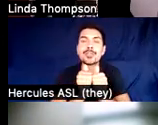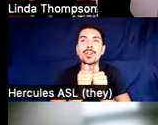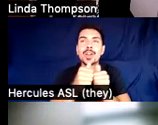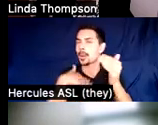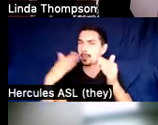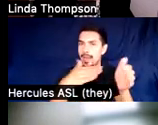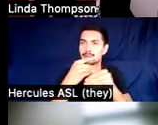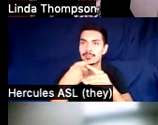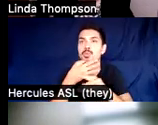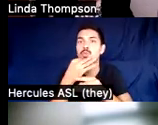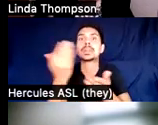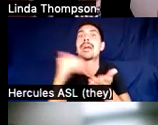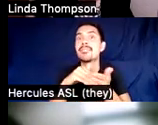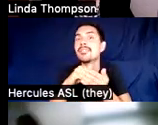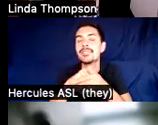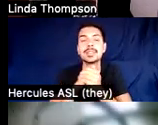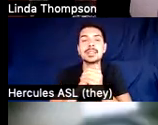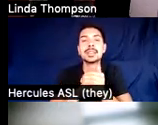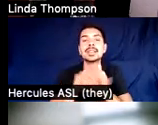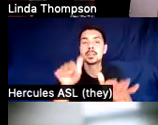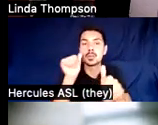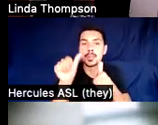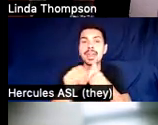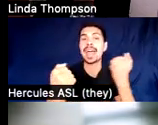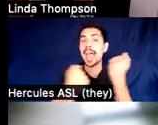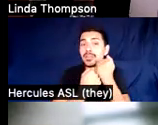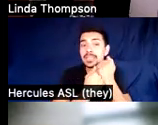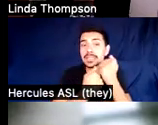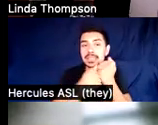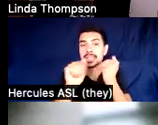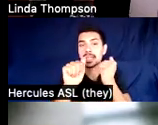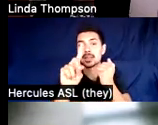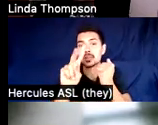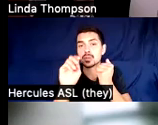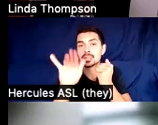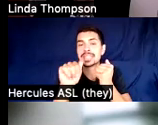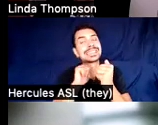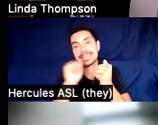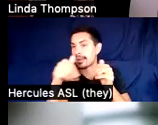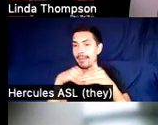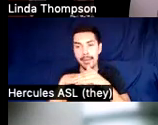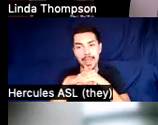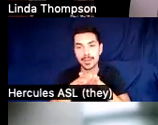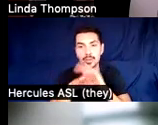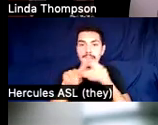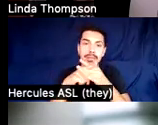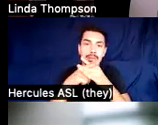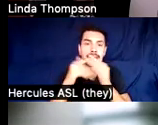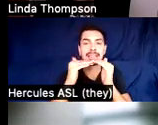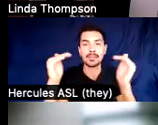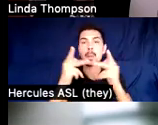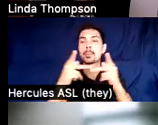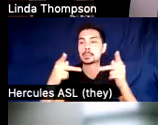So remembering that advocacy is really not an entry level position. It